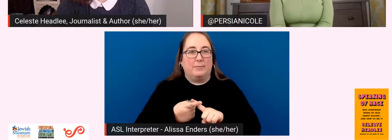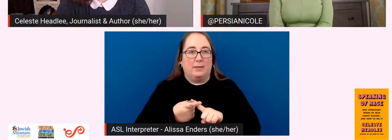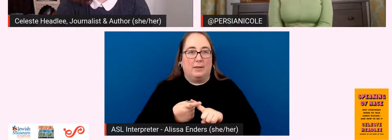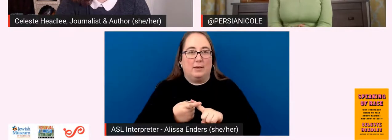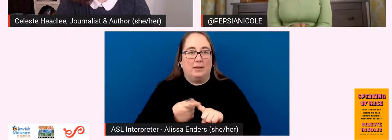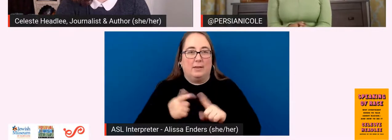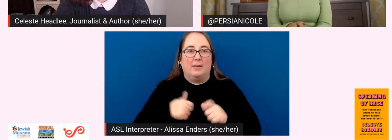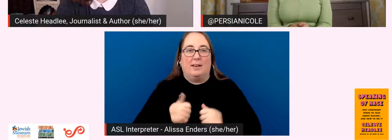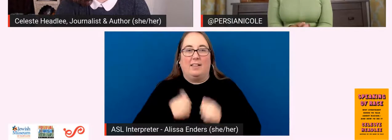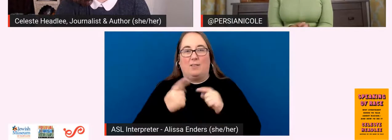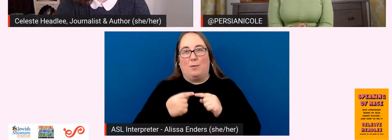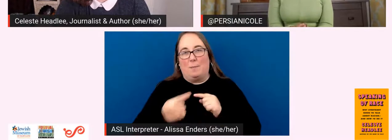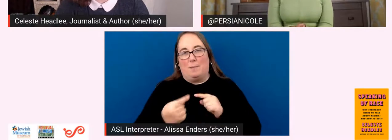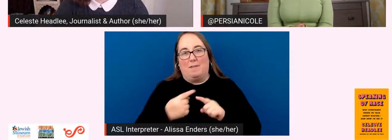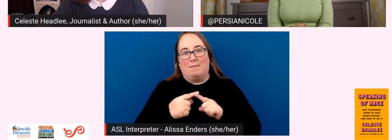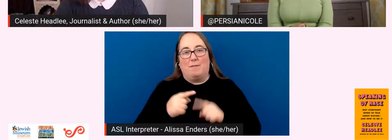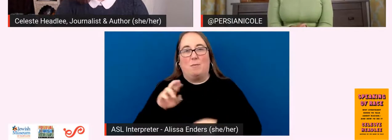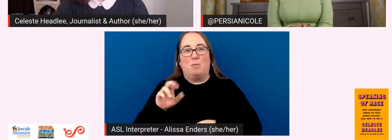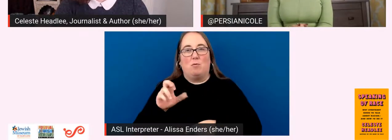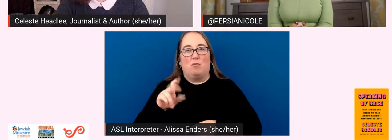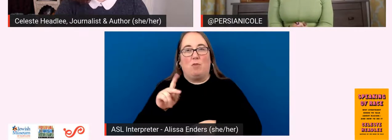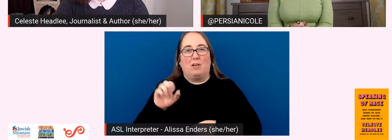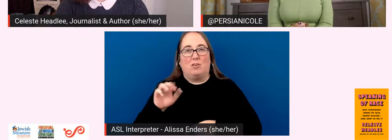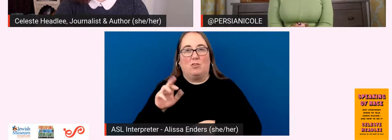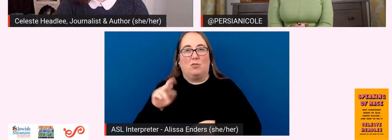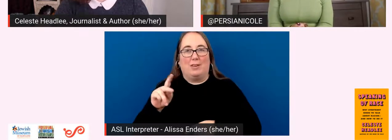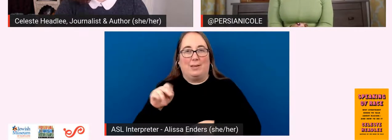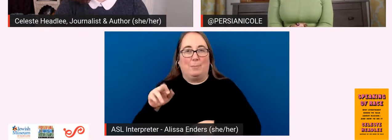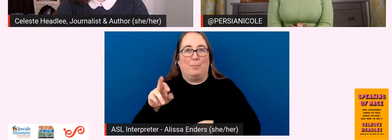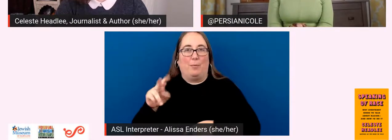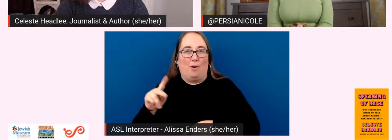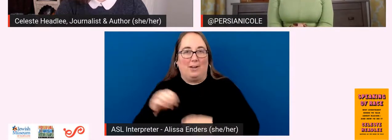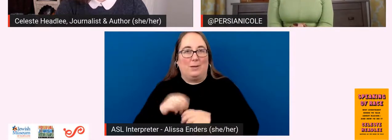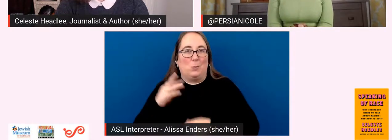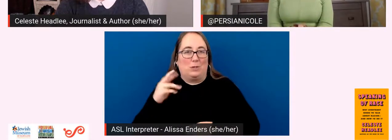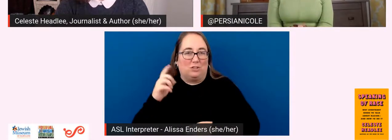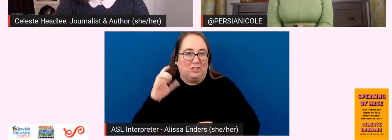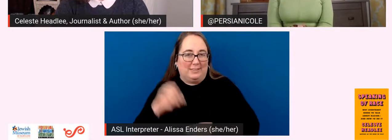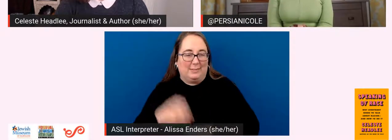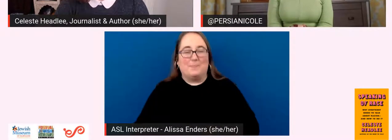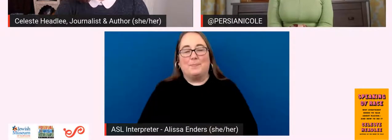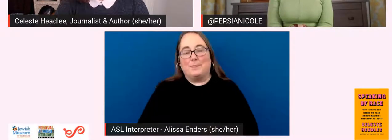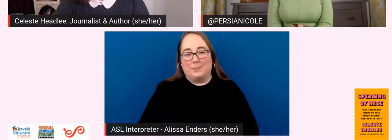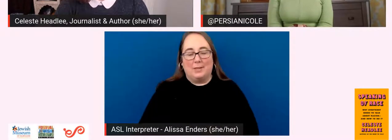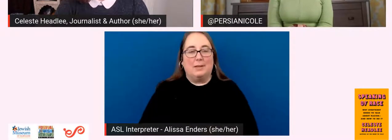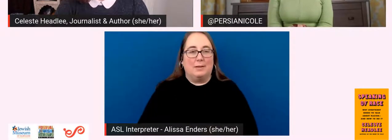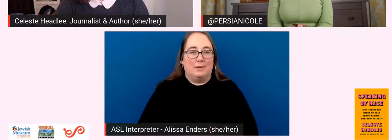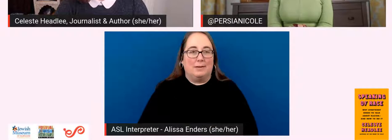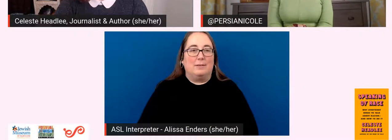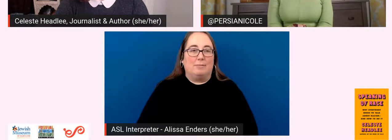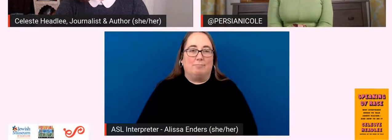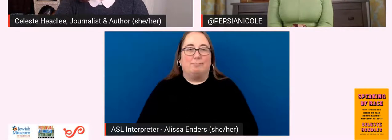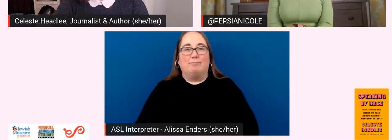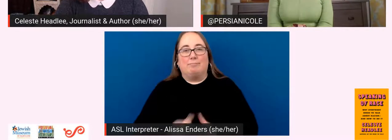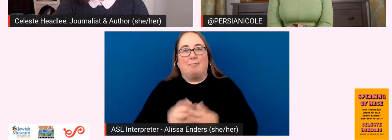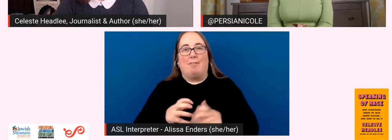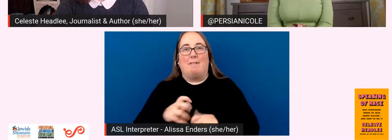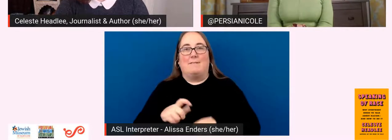live right across the street from Rock Creek Park in DC. So I spend a lot of